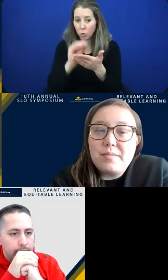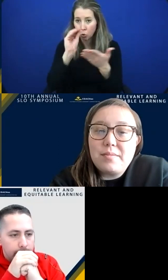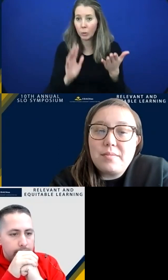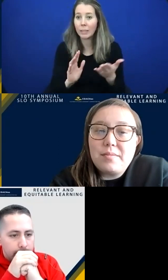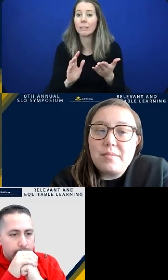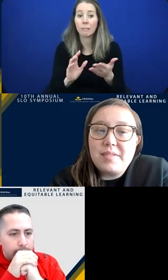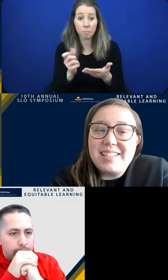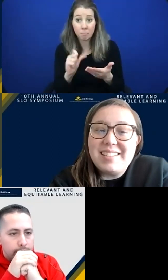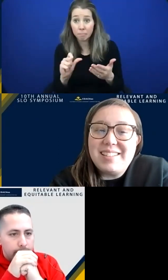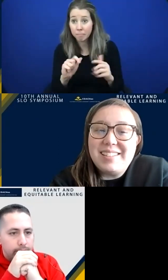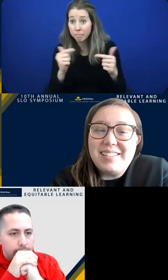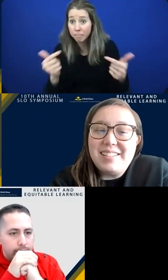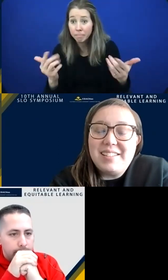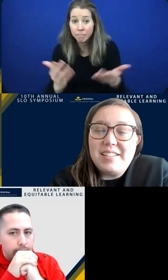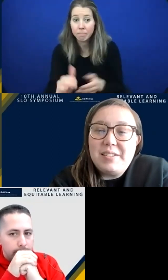Anyone?